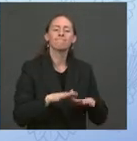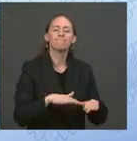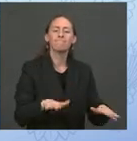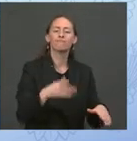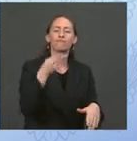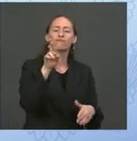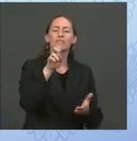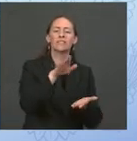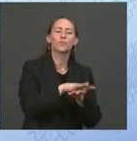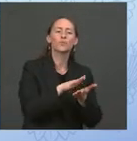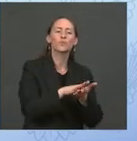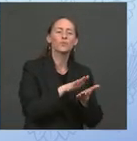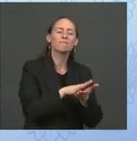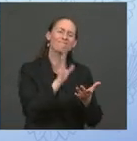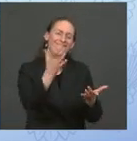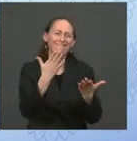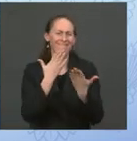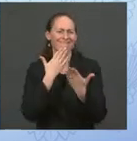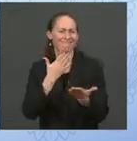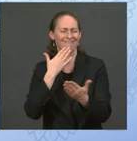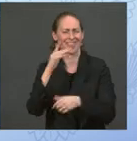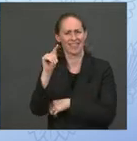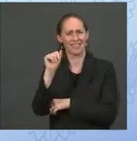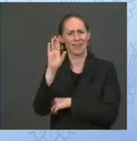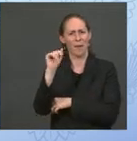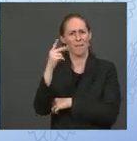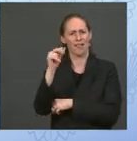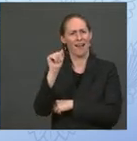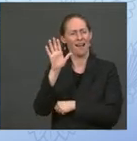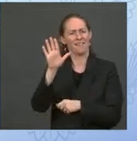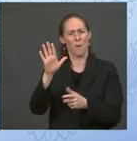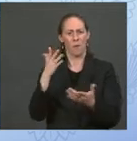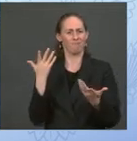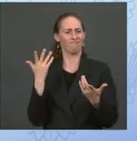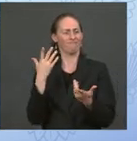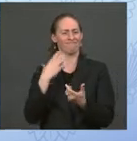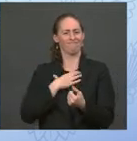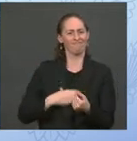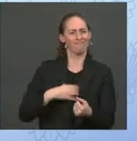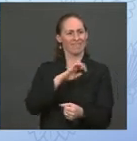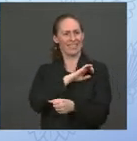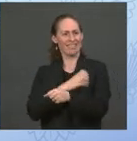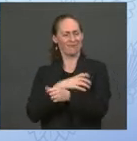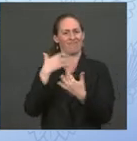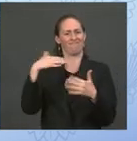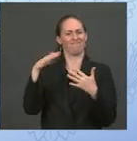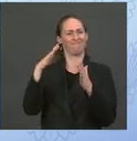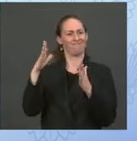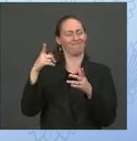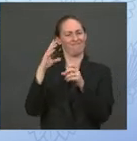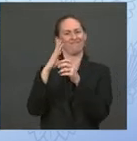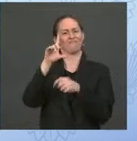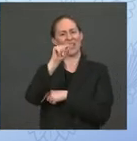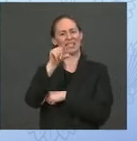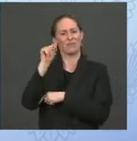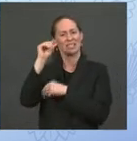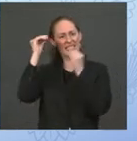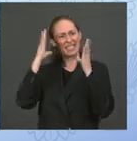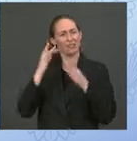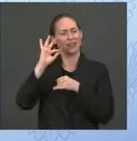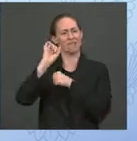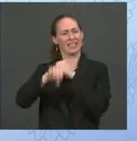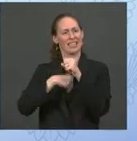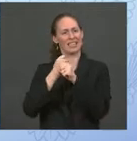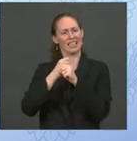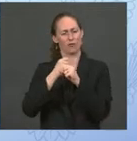Tabitha, for using your platform as 2020 National Teacher of the Year to promote the importance of early childhood education